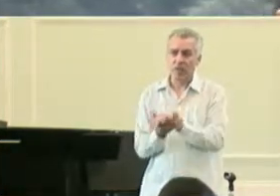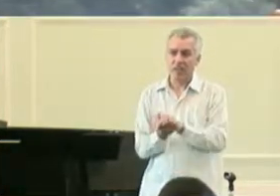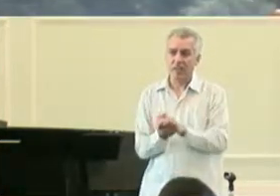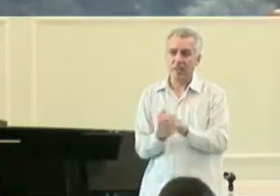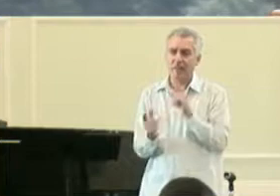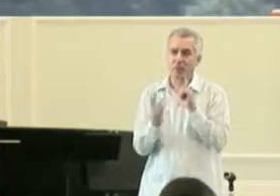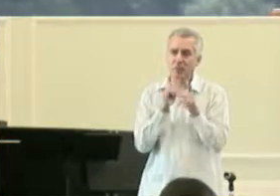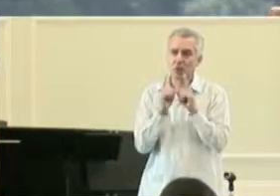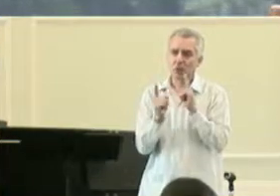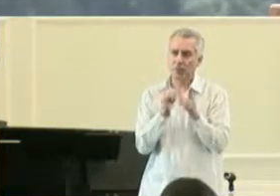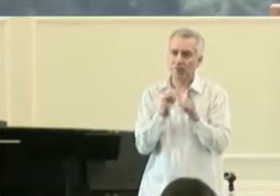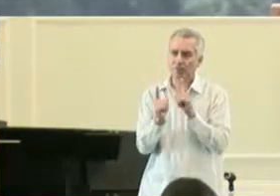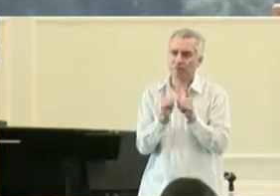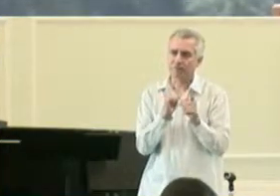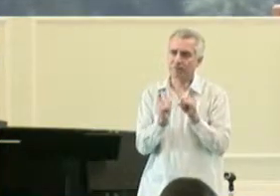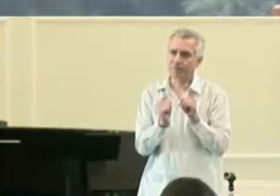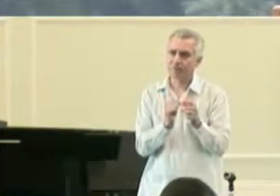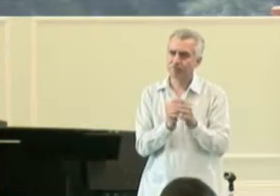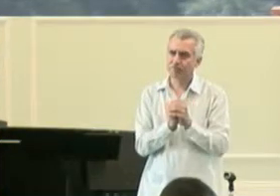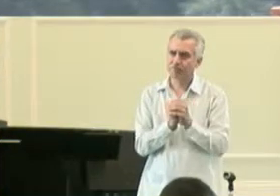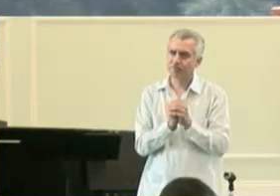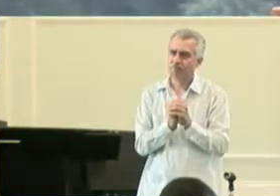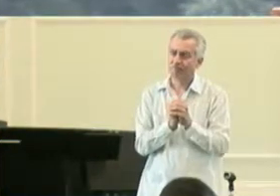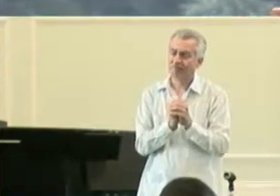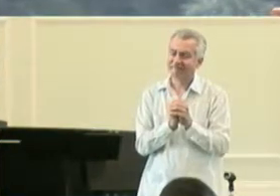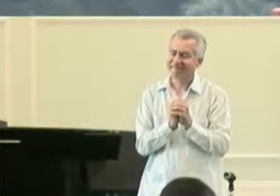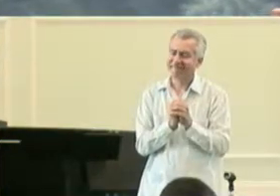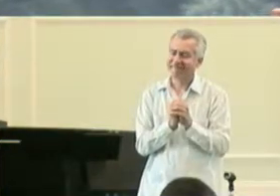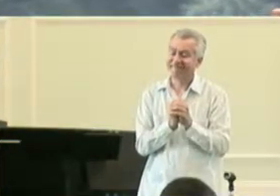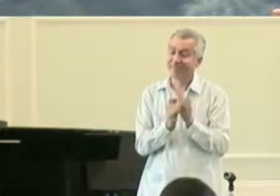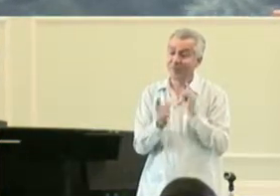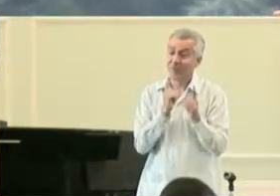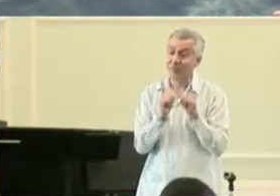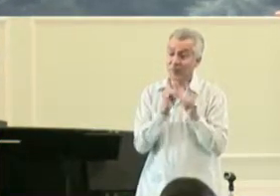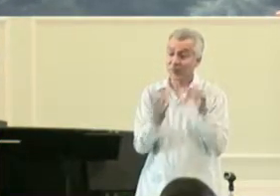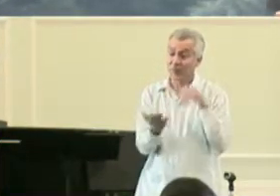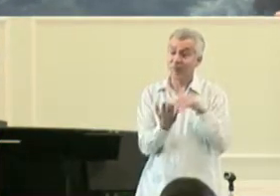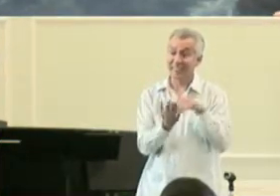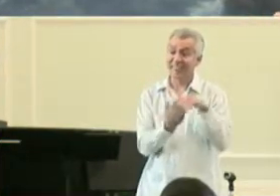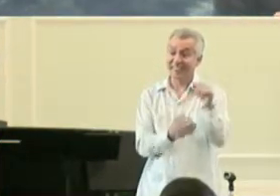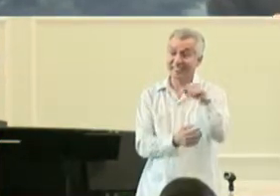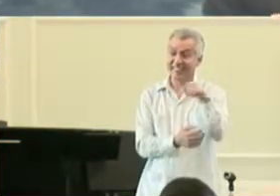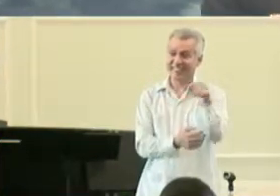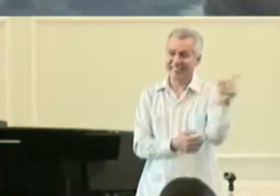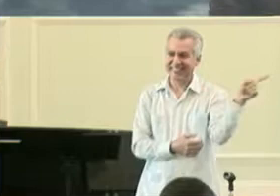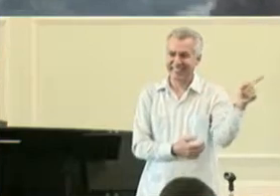been talking. We do talk. Amen?